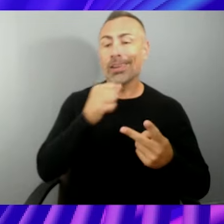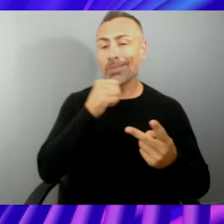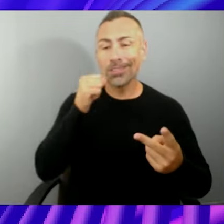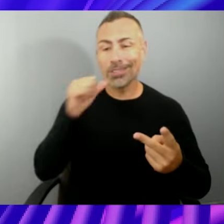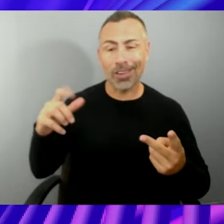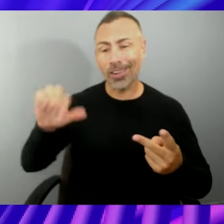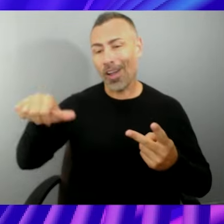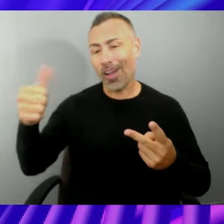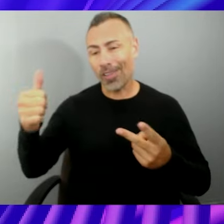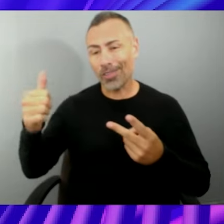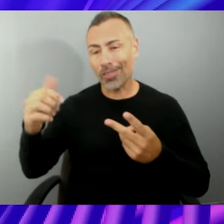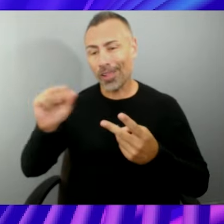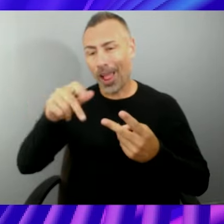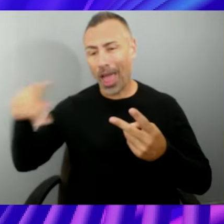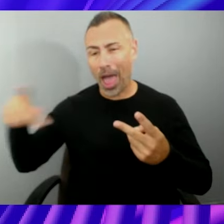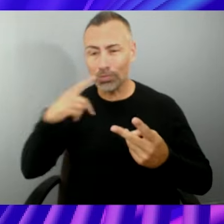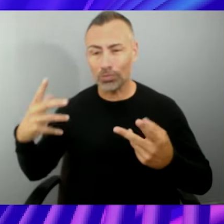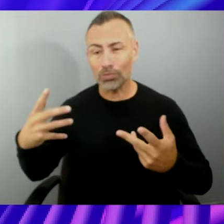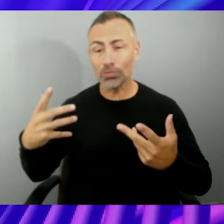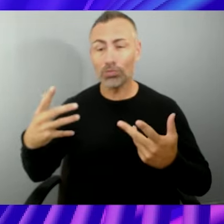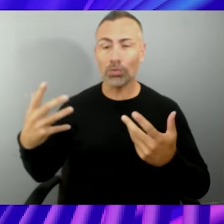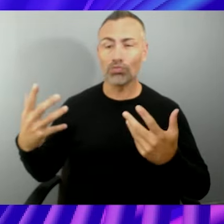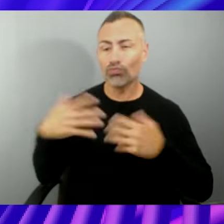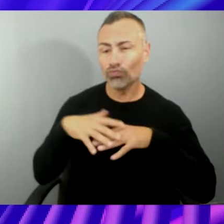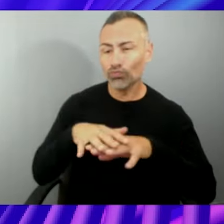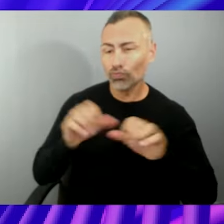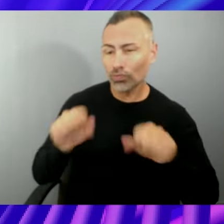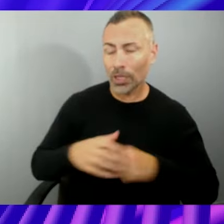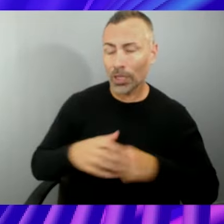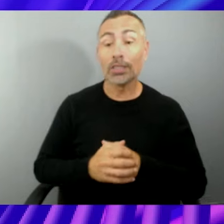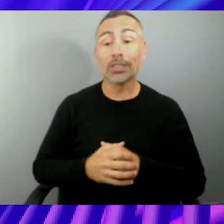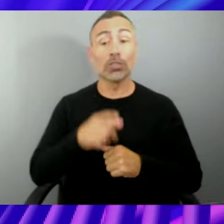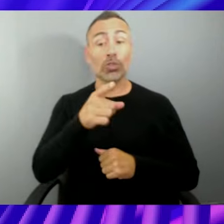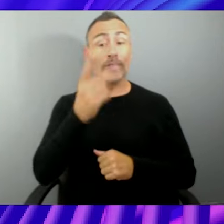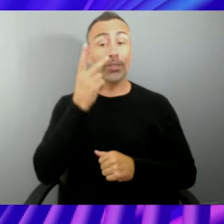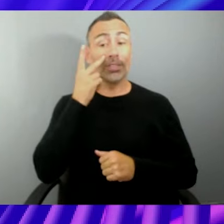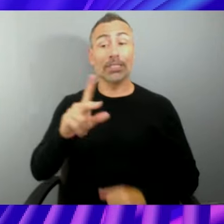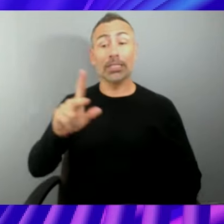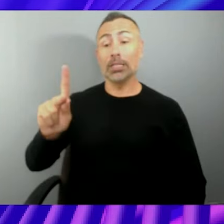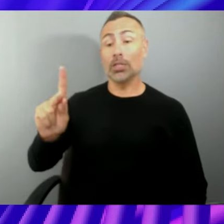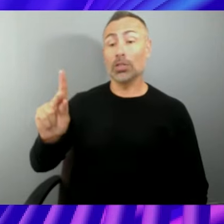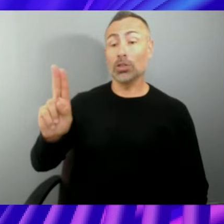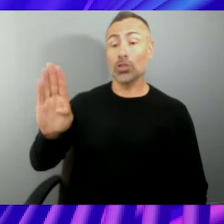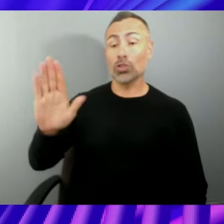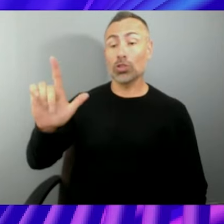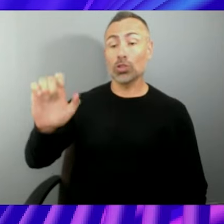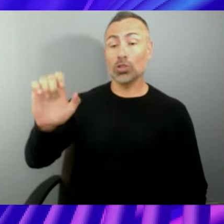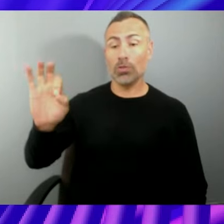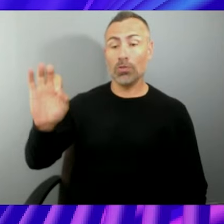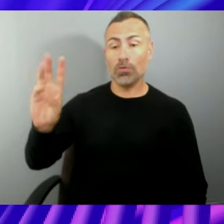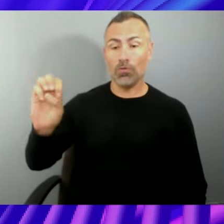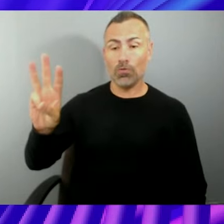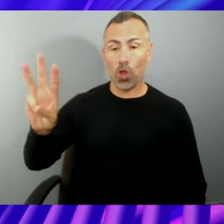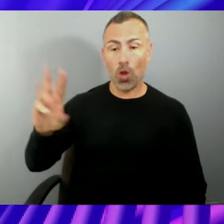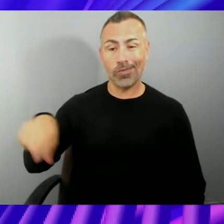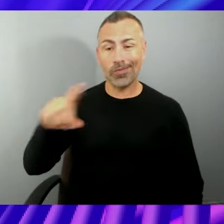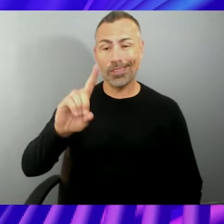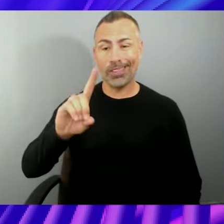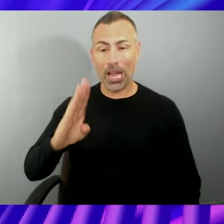So this is the Kubeflow dashboard that we see here. And I'm using Jupyter notebooks, which we can spin up from